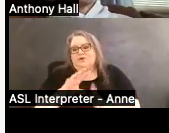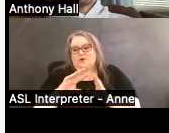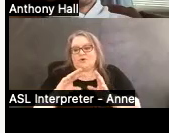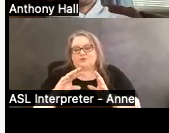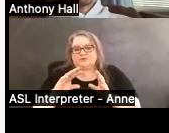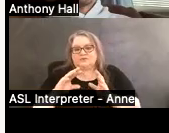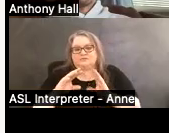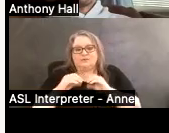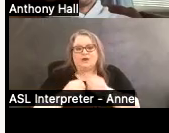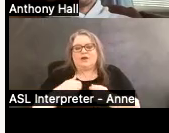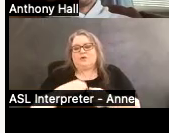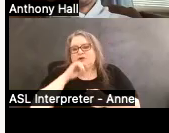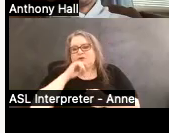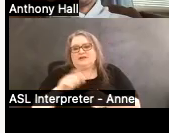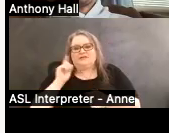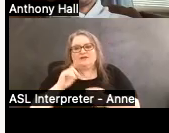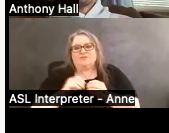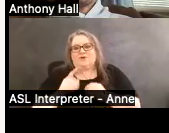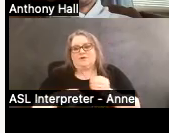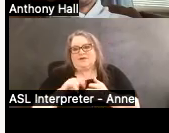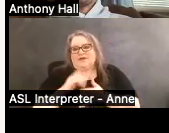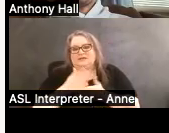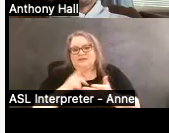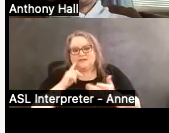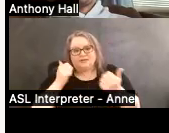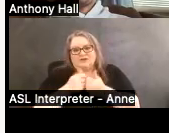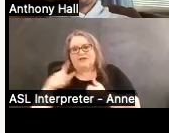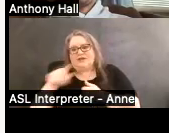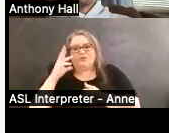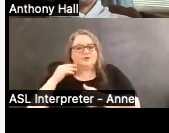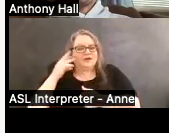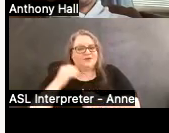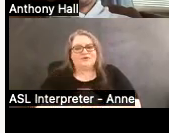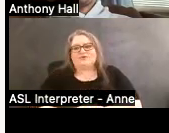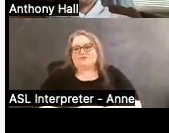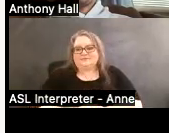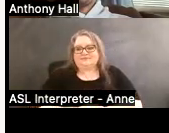hear more about that, TL, and some of the challenges that you encountered.